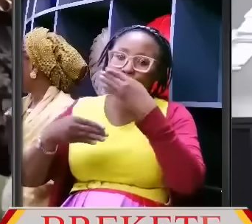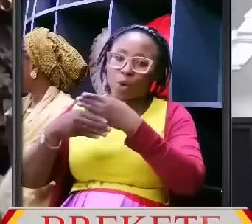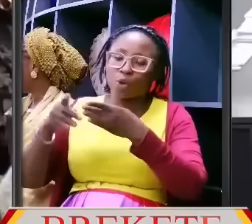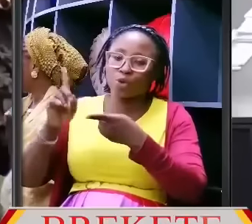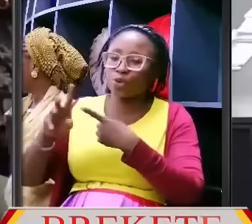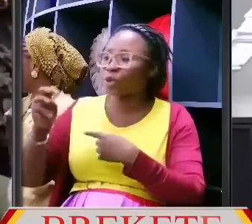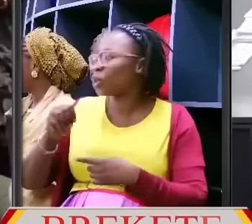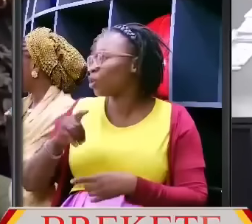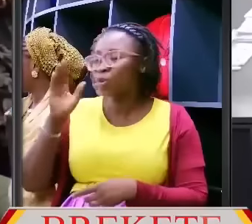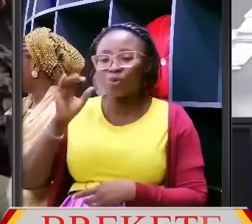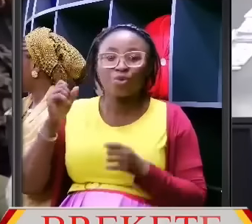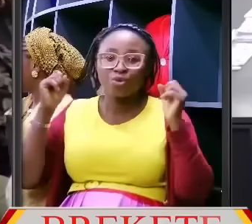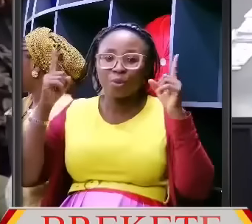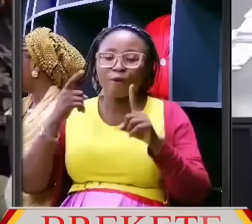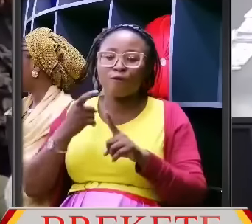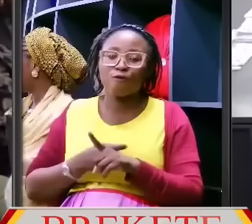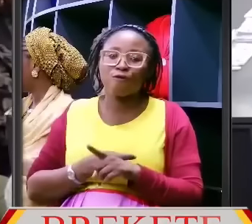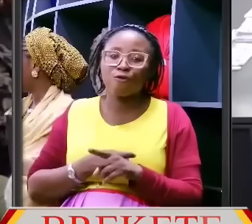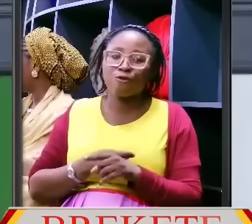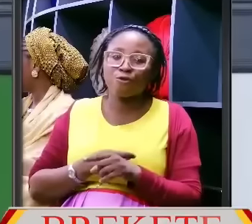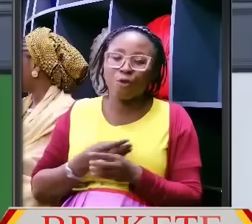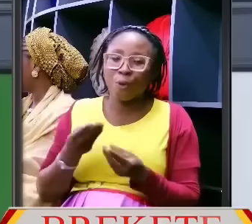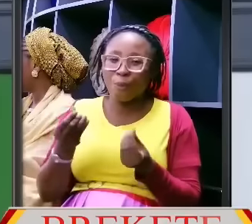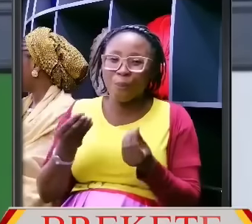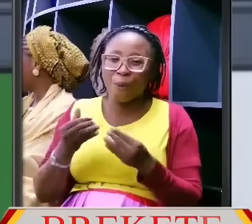You go surprise from Mud House.